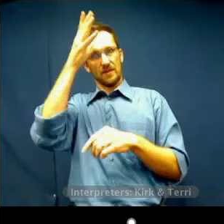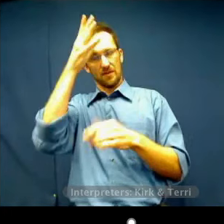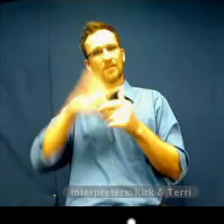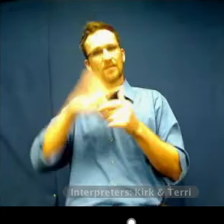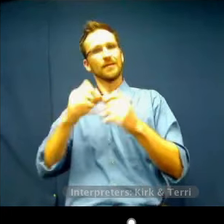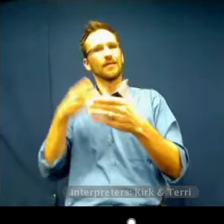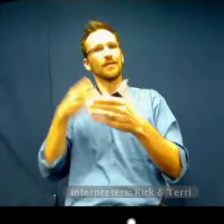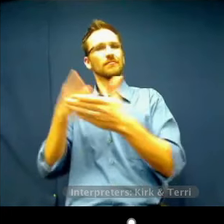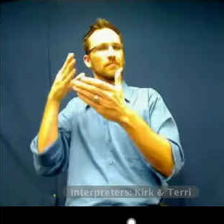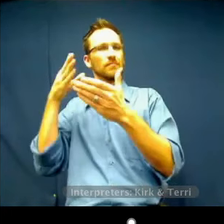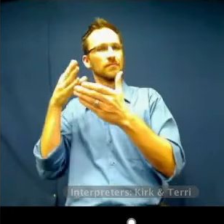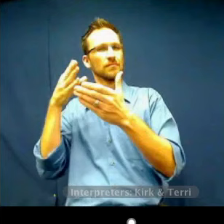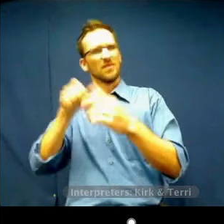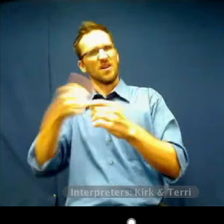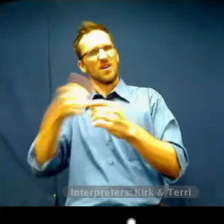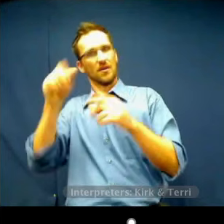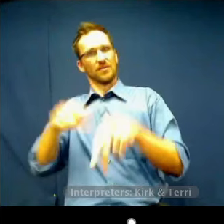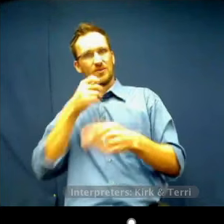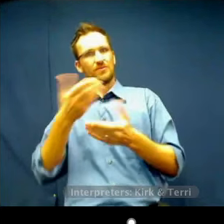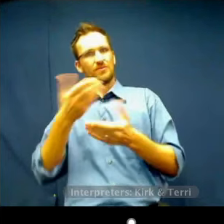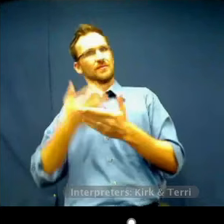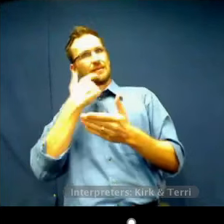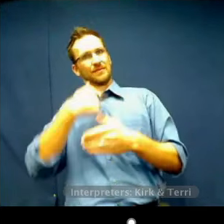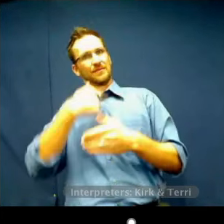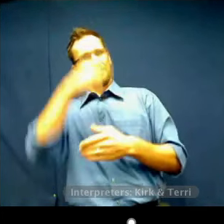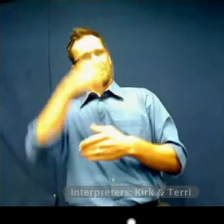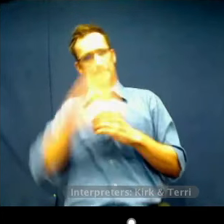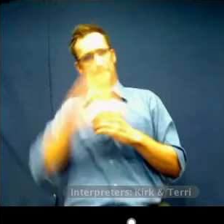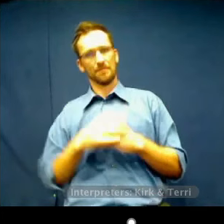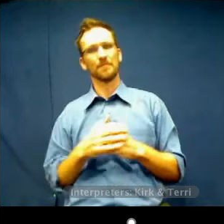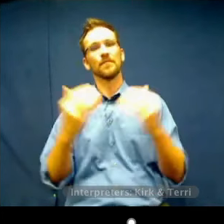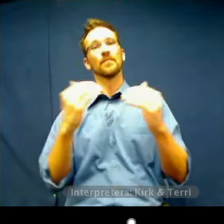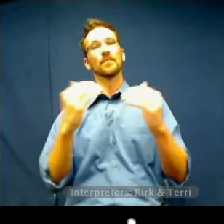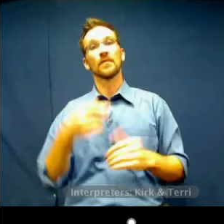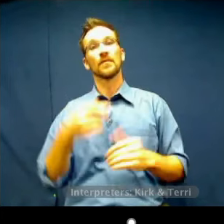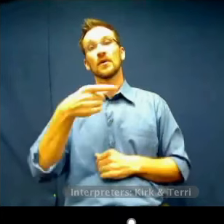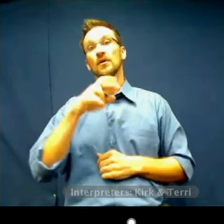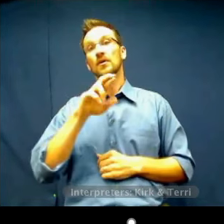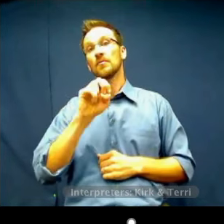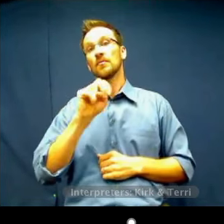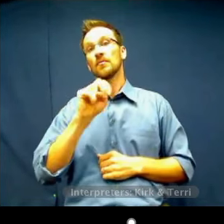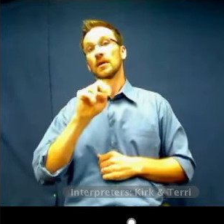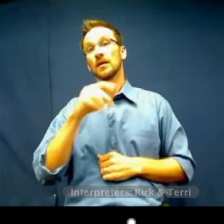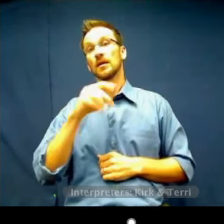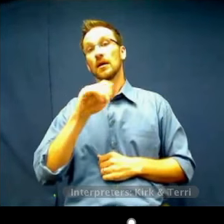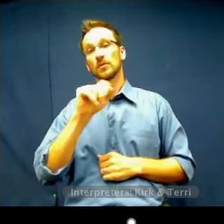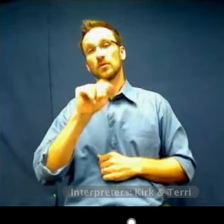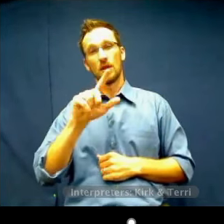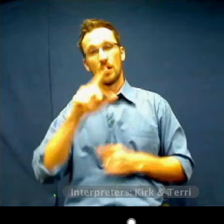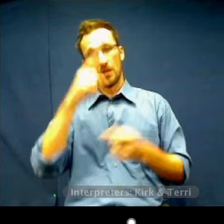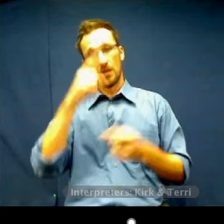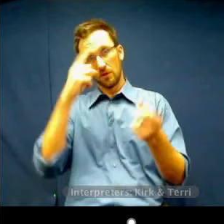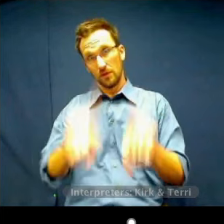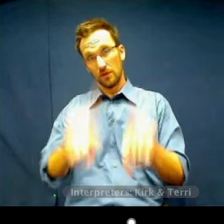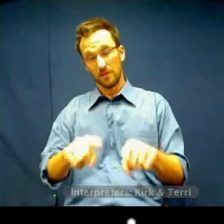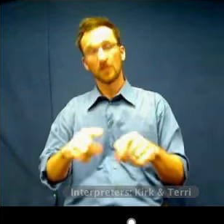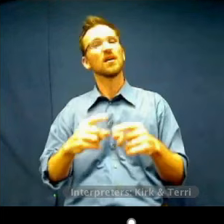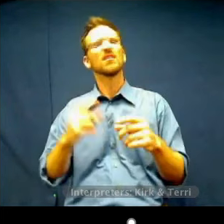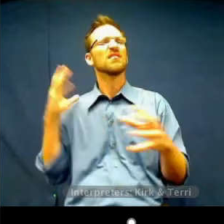You may have heard of prenuptial agreements, and for many, many years they were not permitted. It